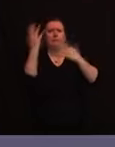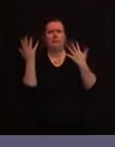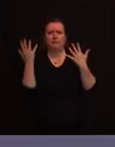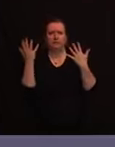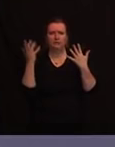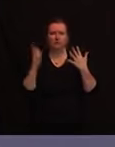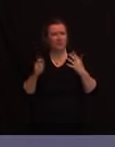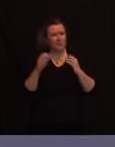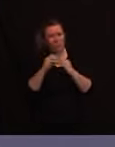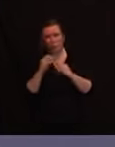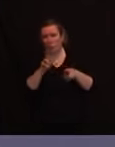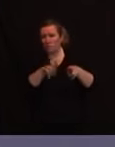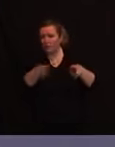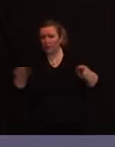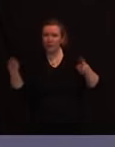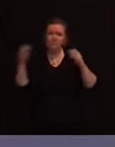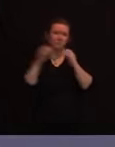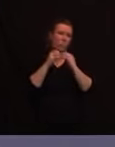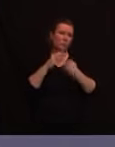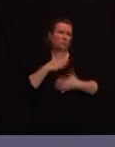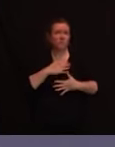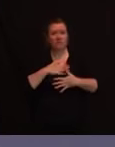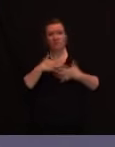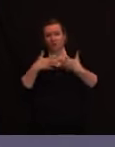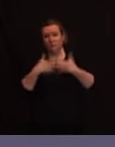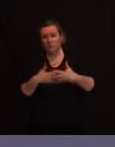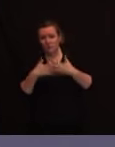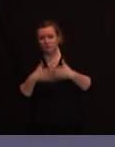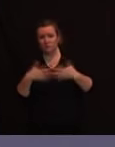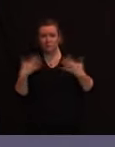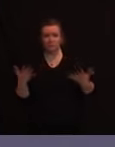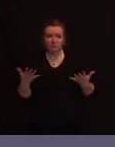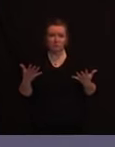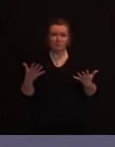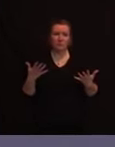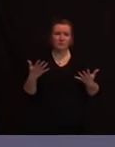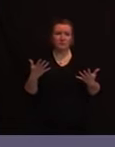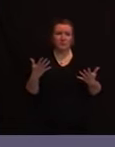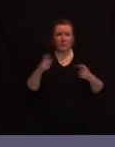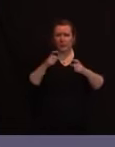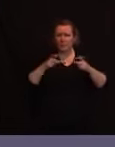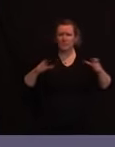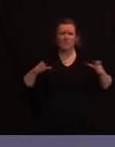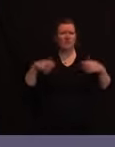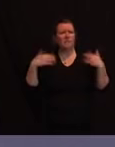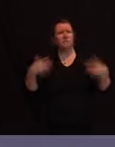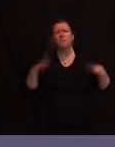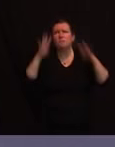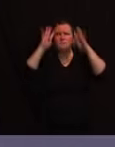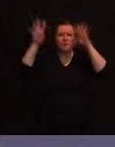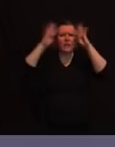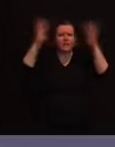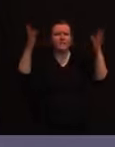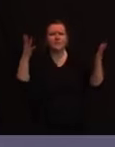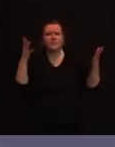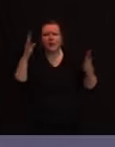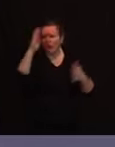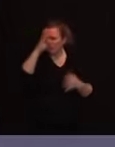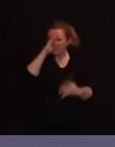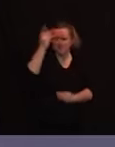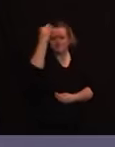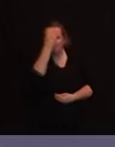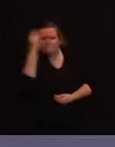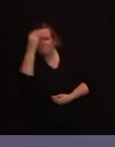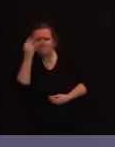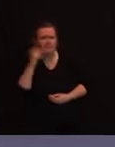notwithstanding extraordinary, for instance, we talked about yesterday, extraordinary creativity on the part of our hospitals and healthcare systems, the